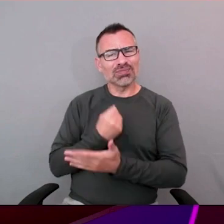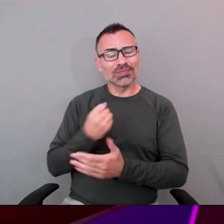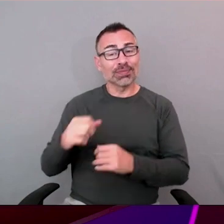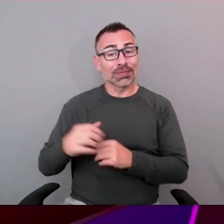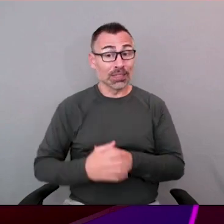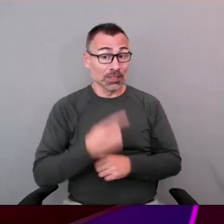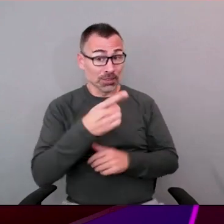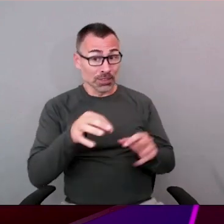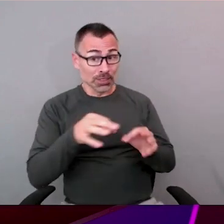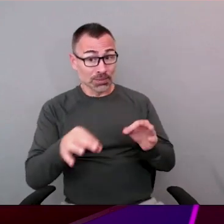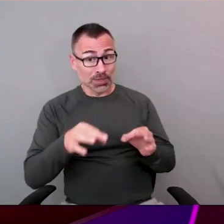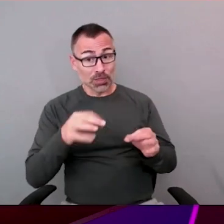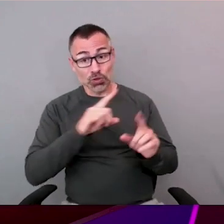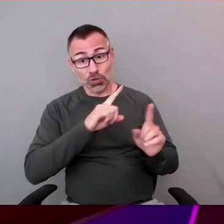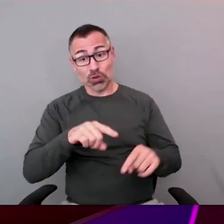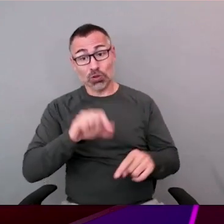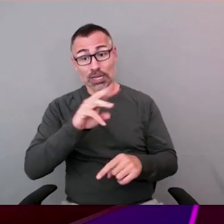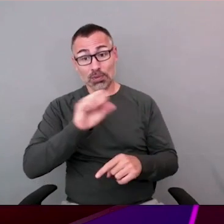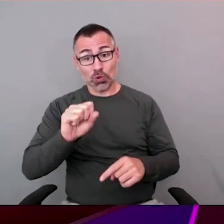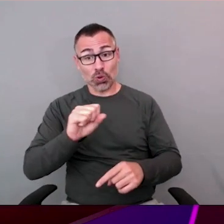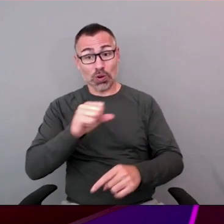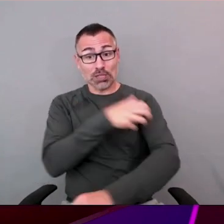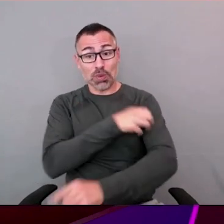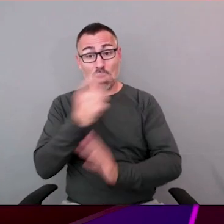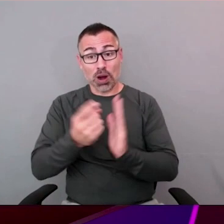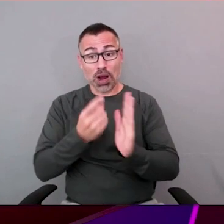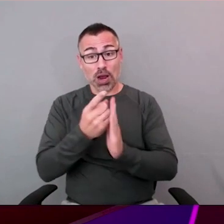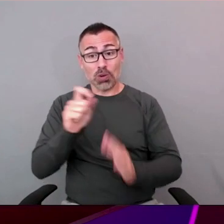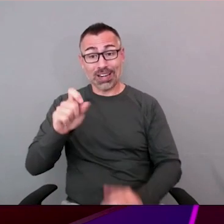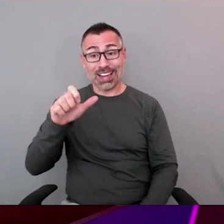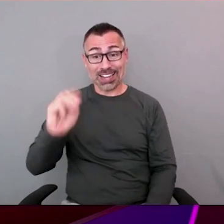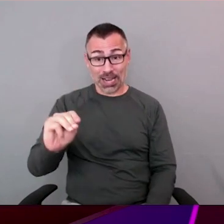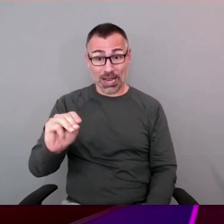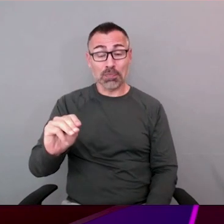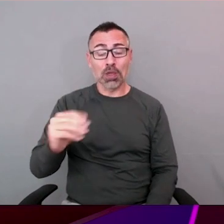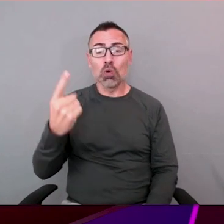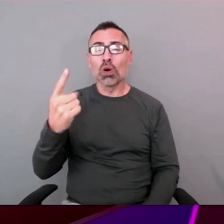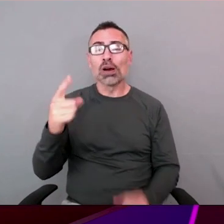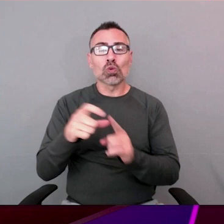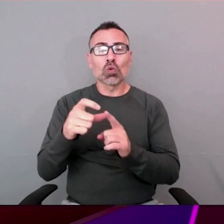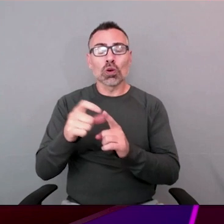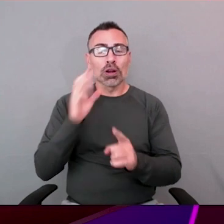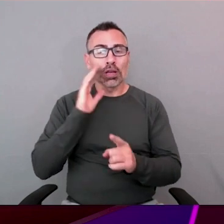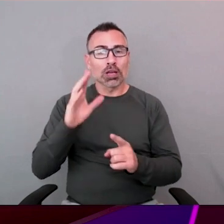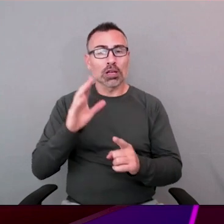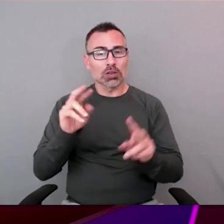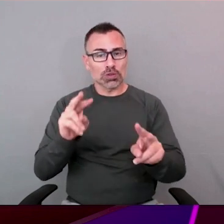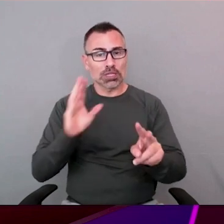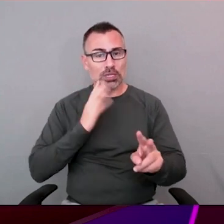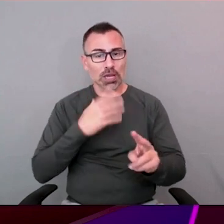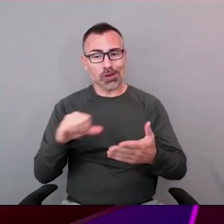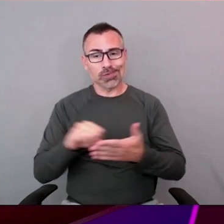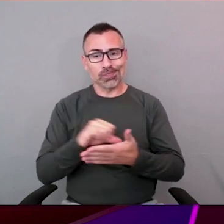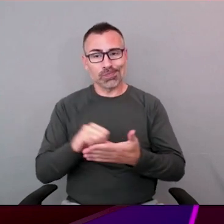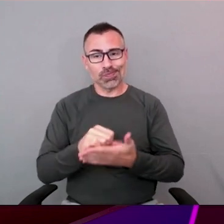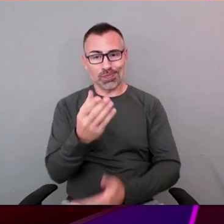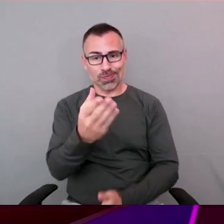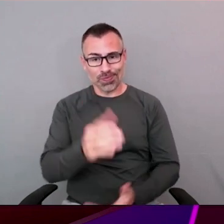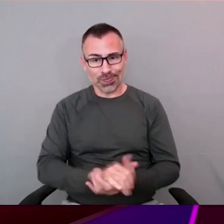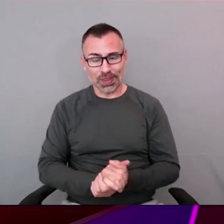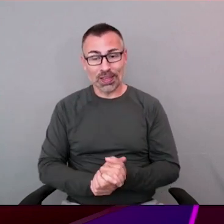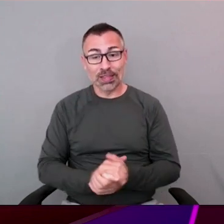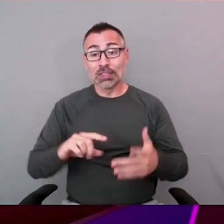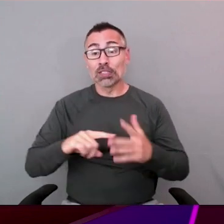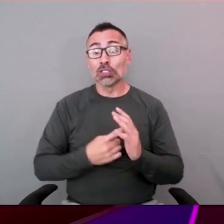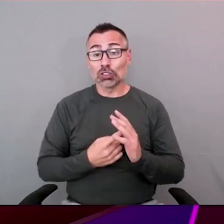go to awspowerhour.com, all one word, and you'll land at our landing page where it's a great starting off point for all